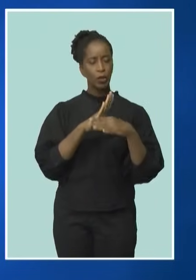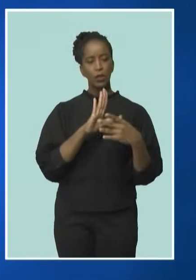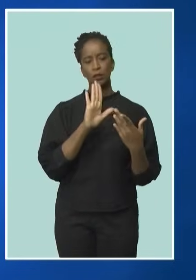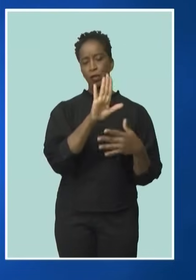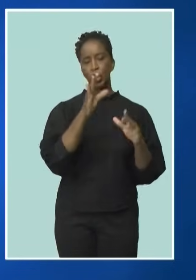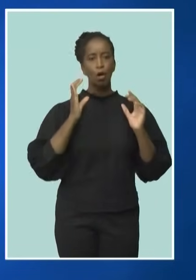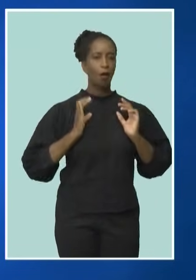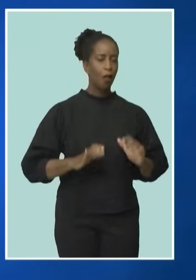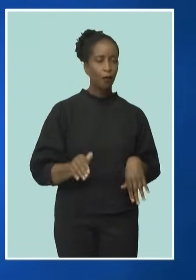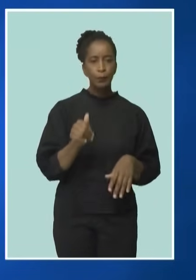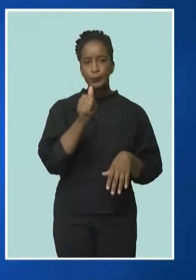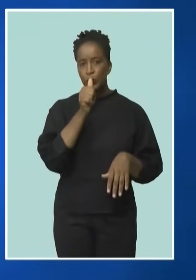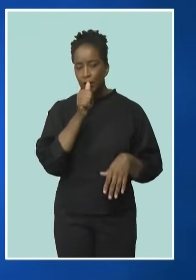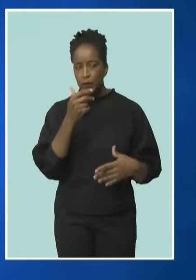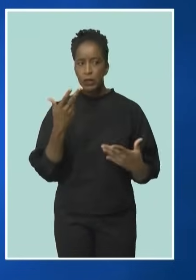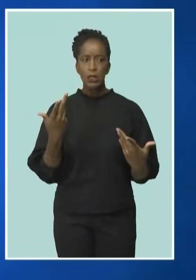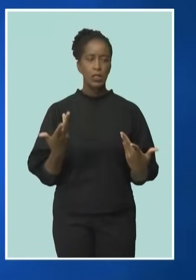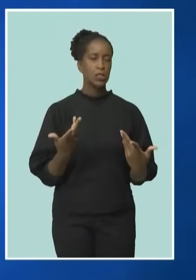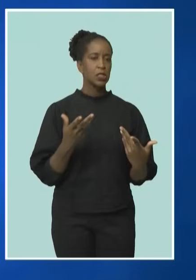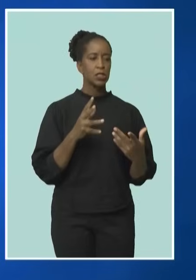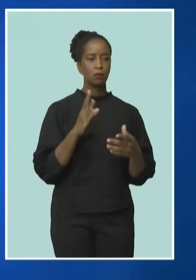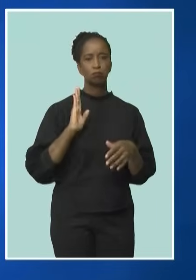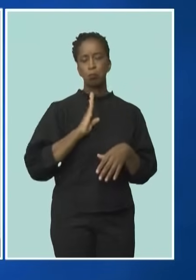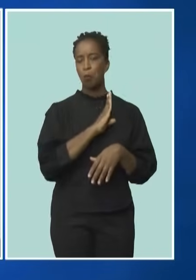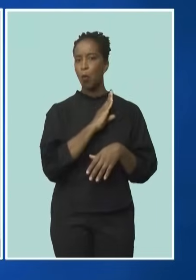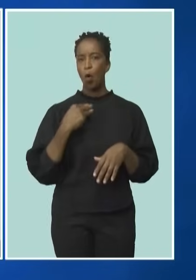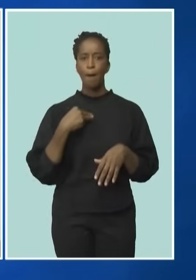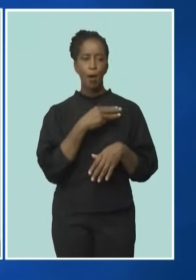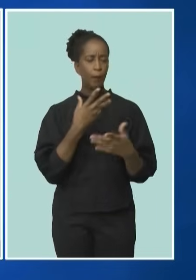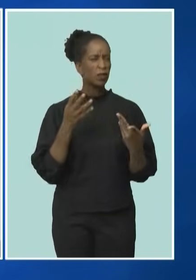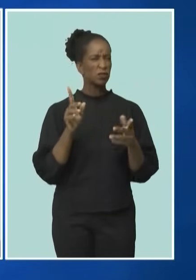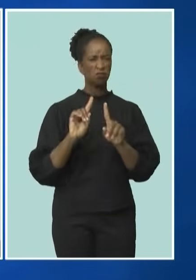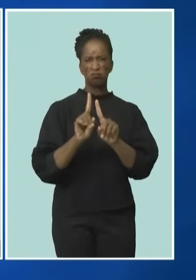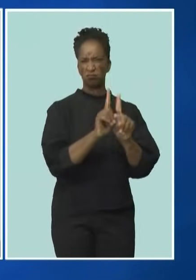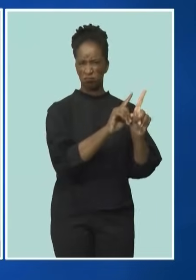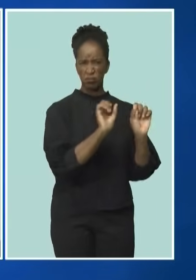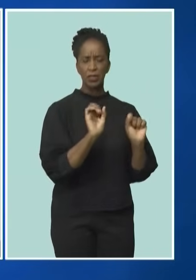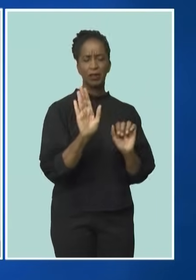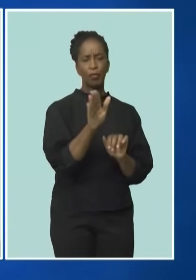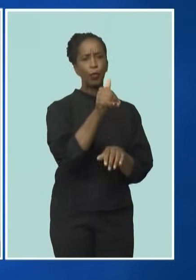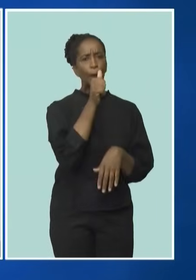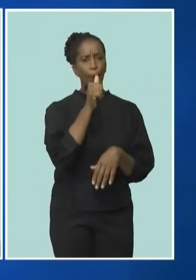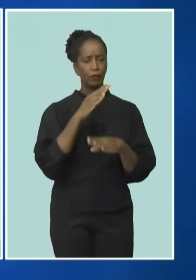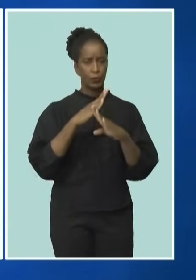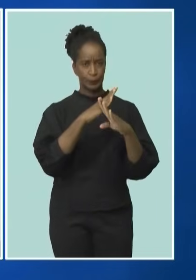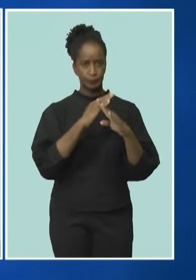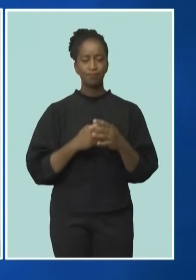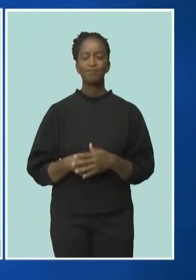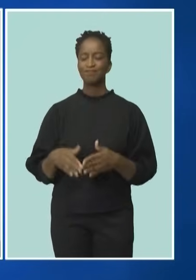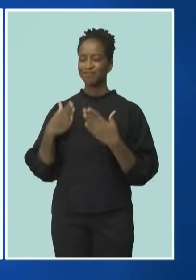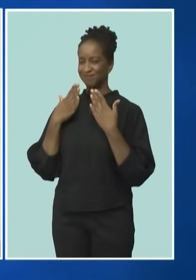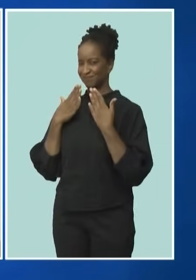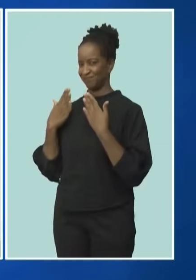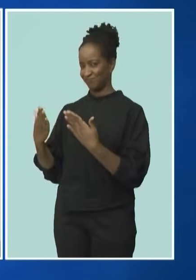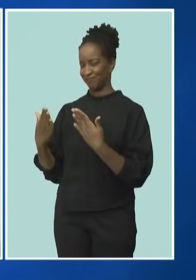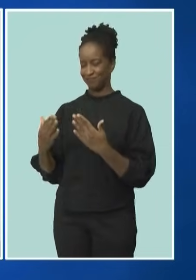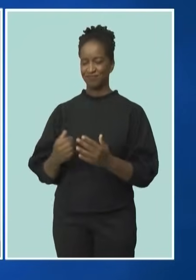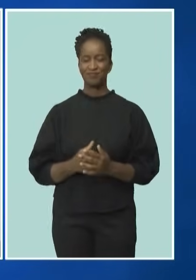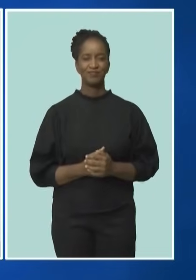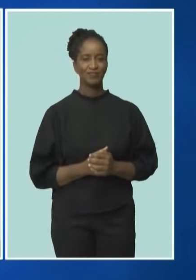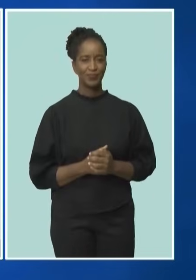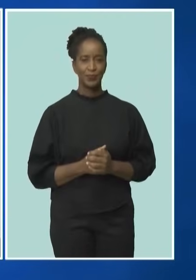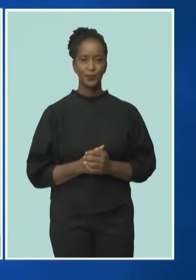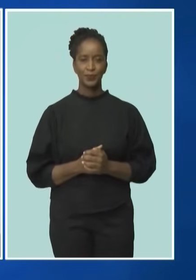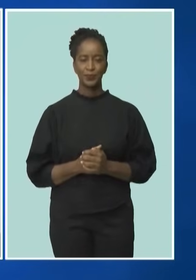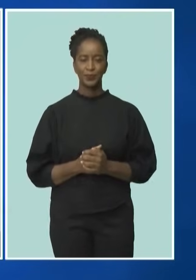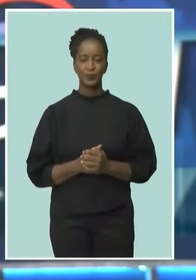stakeholders, board members, etc. Thank you very much. That's cybersecurity expert Edward Millington. Thanks for joining